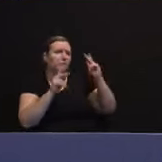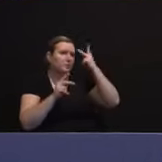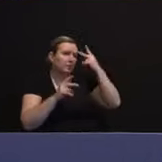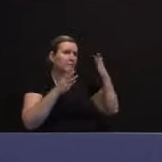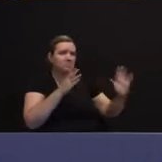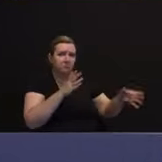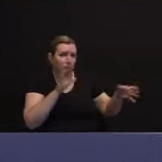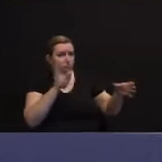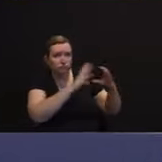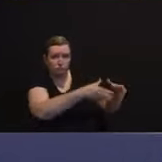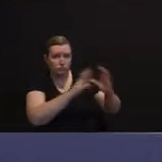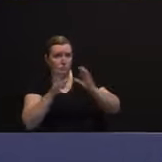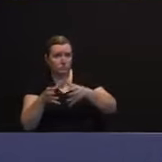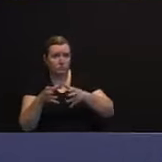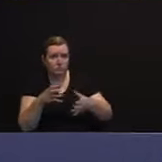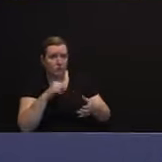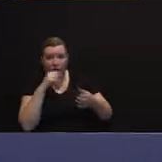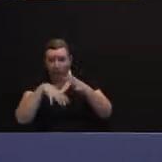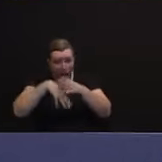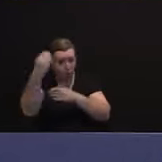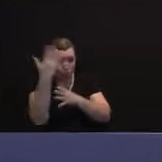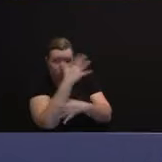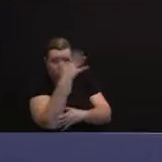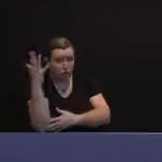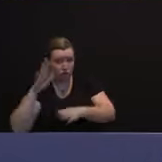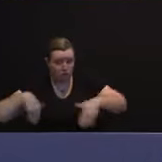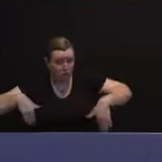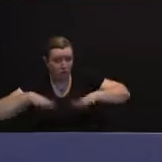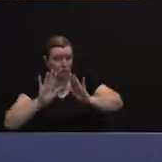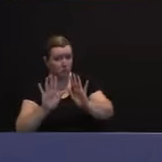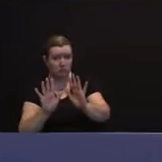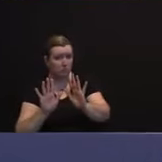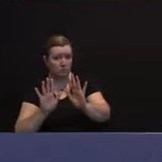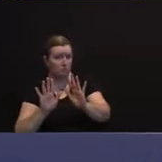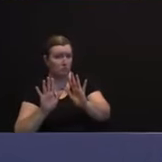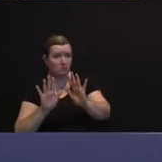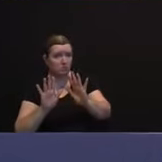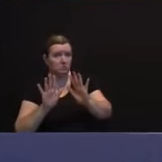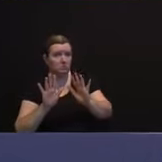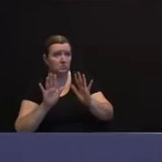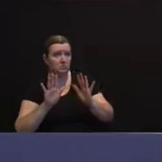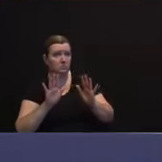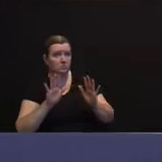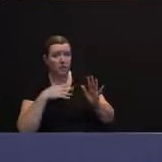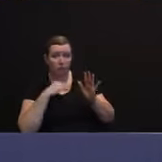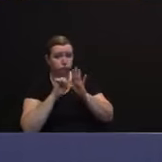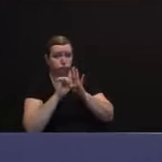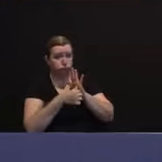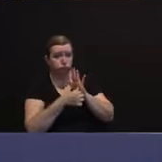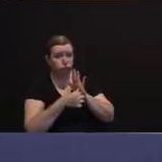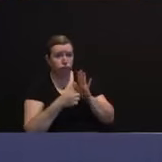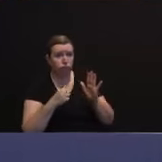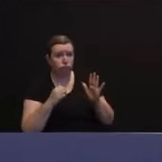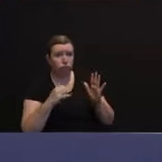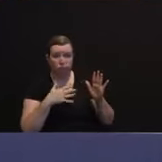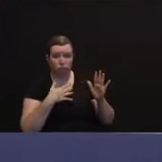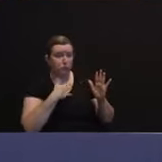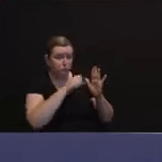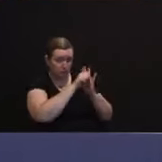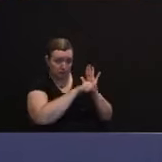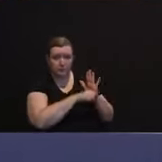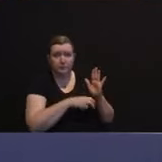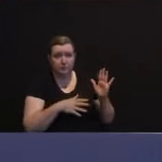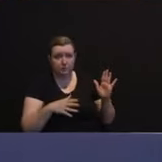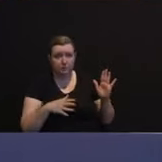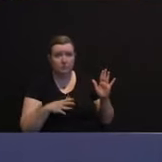woods. But I'm incredibly impressed in our state and frankly in the country by